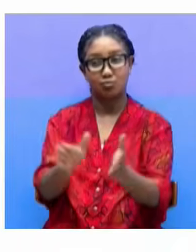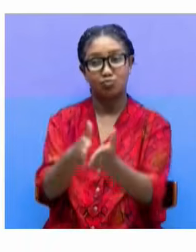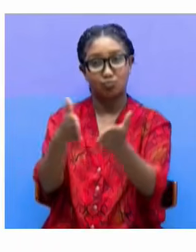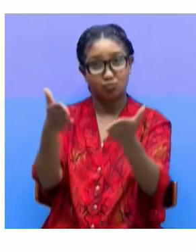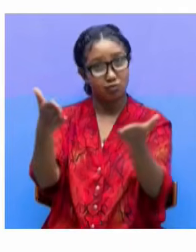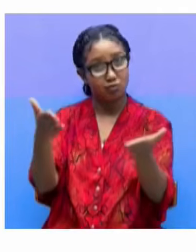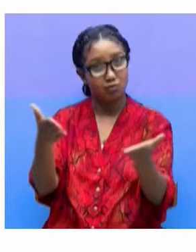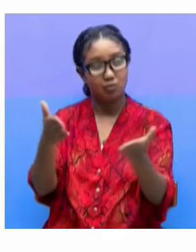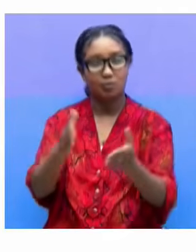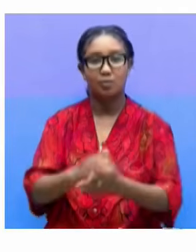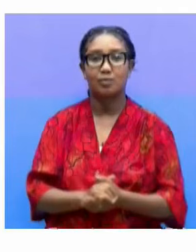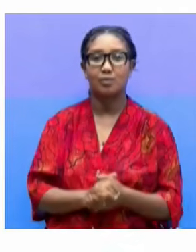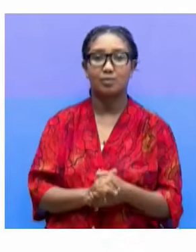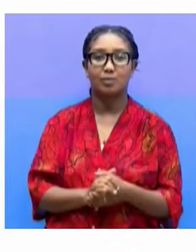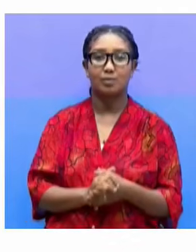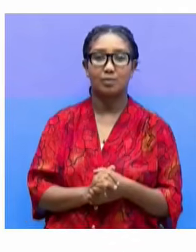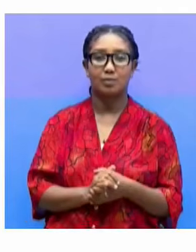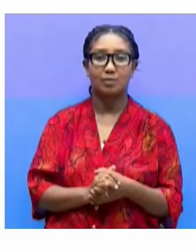okay?